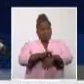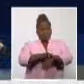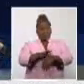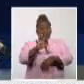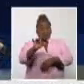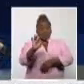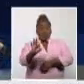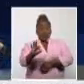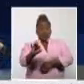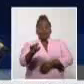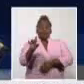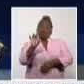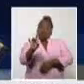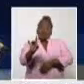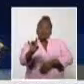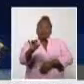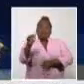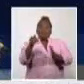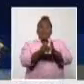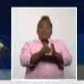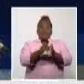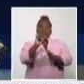6,188 people are being monitored.